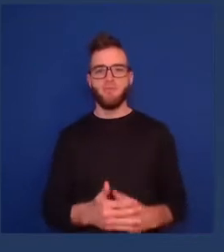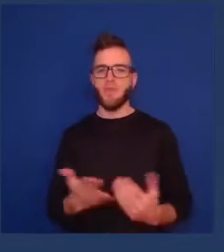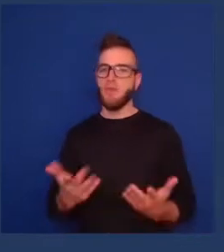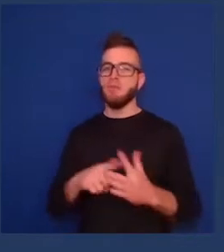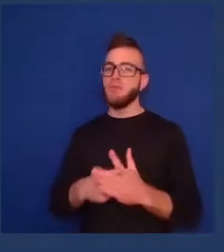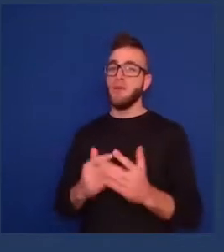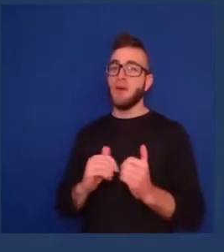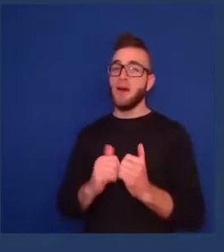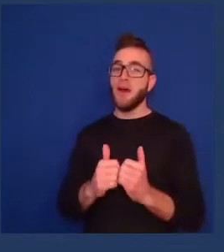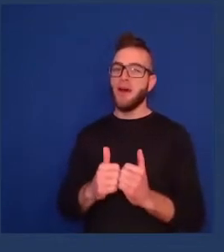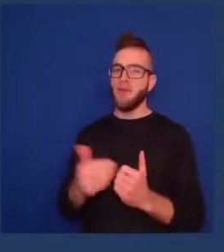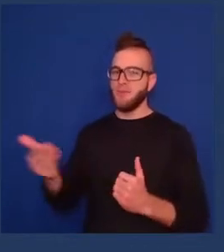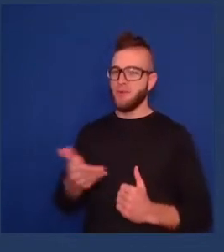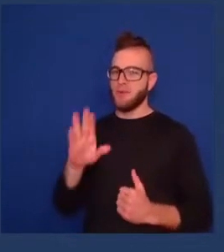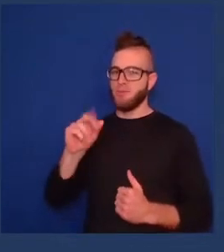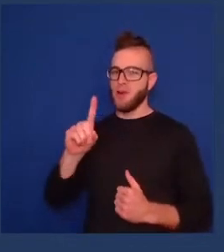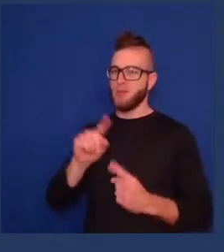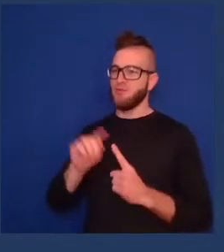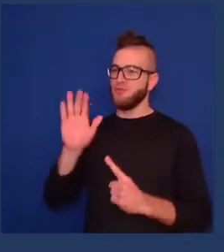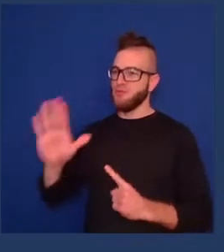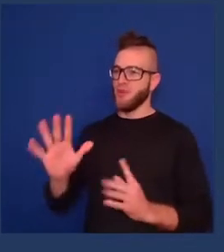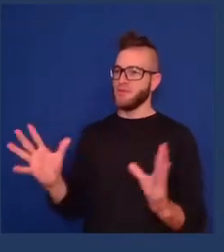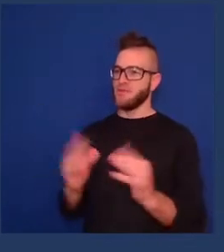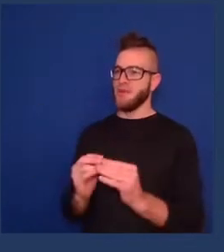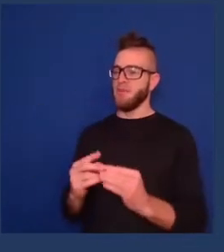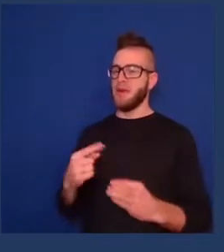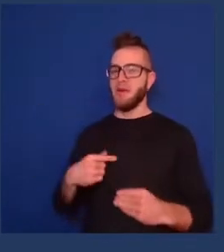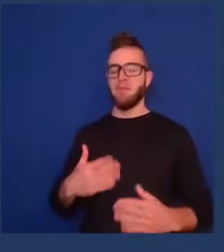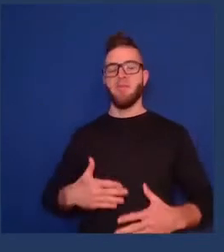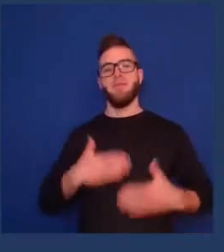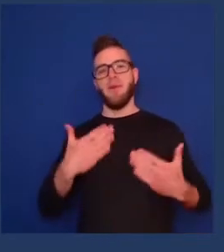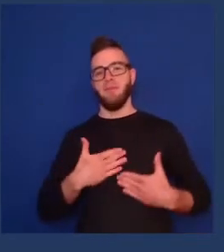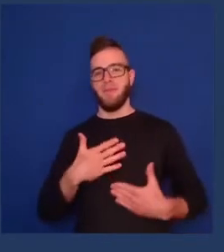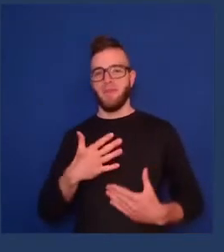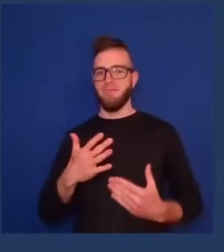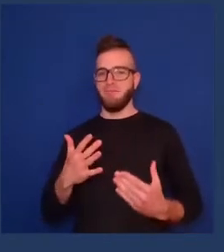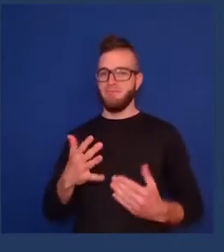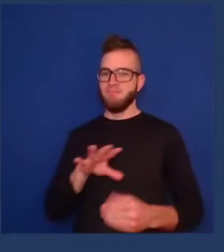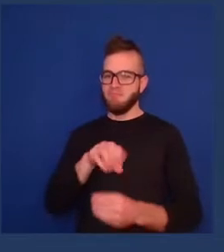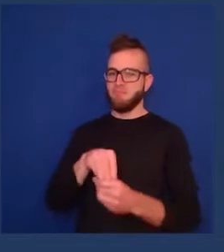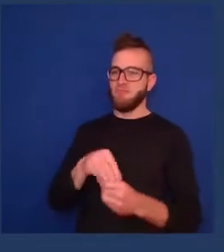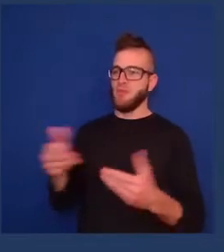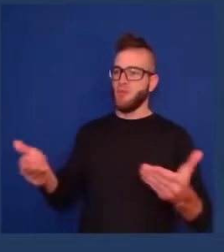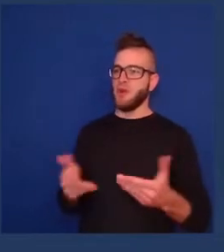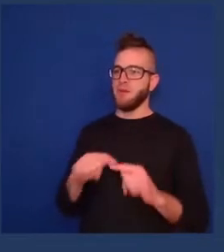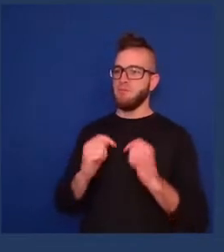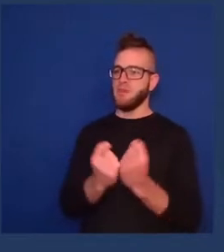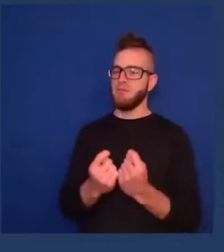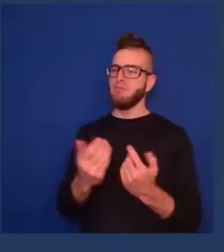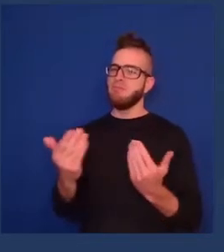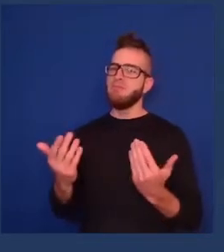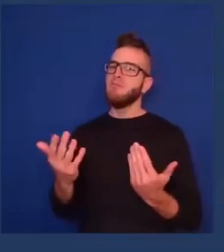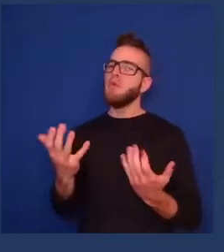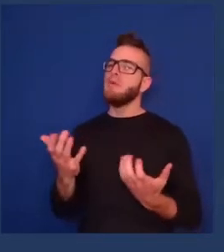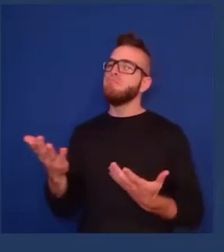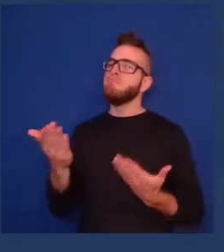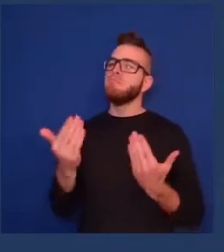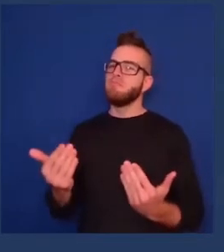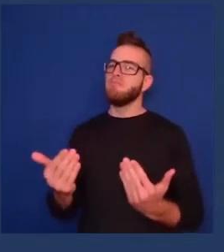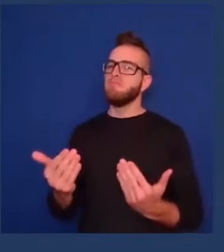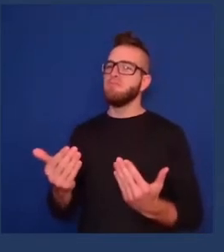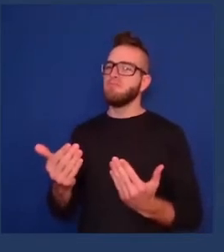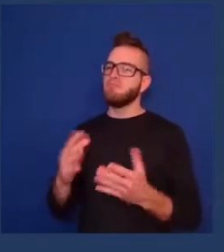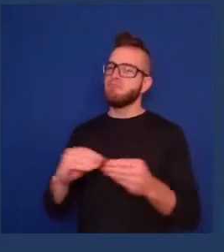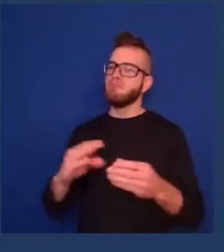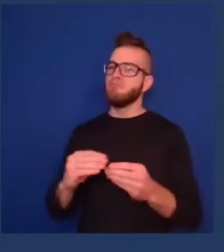summit. I'm pleased to be a part of the welcome team, but share with us a little bit why in this time